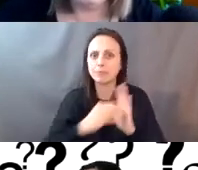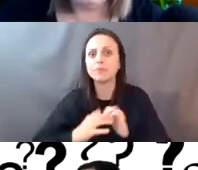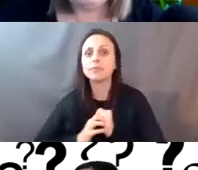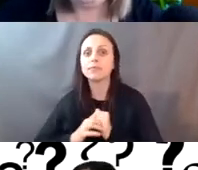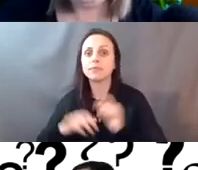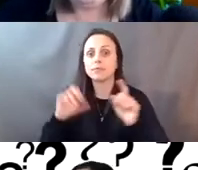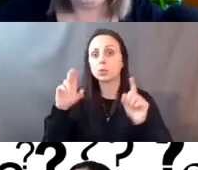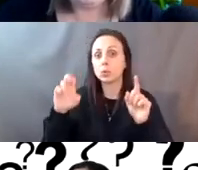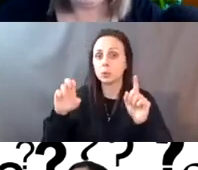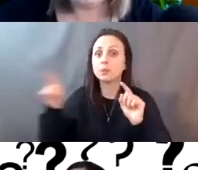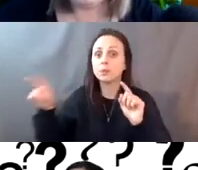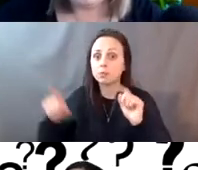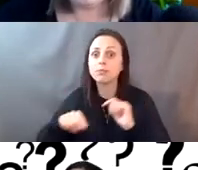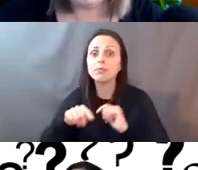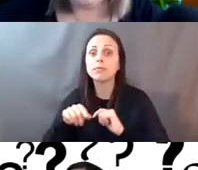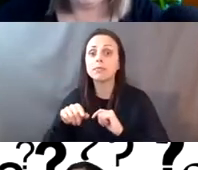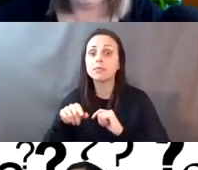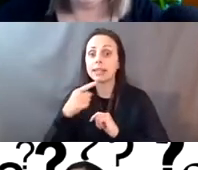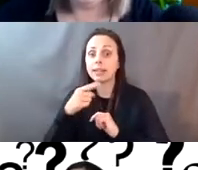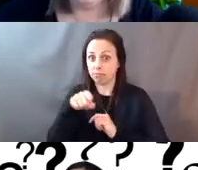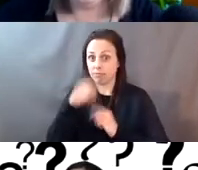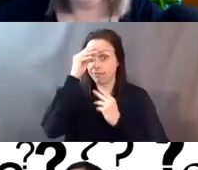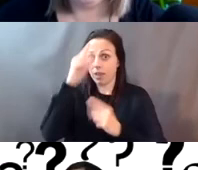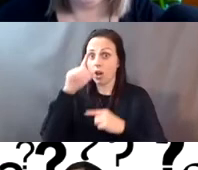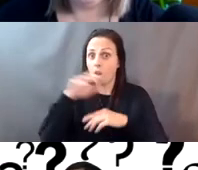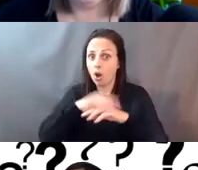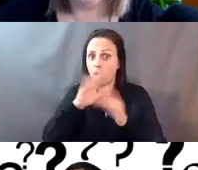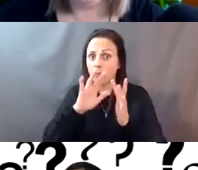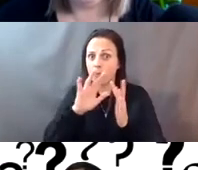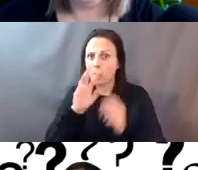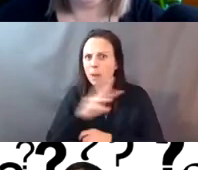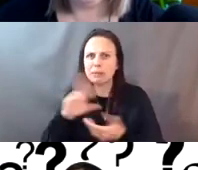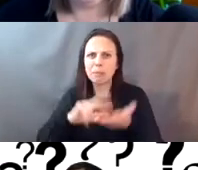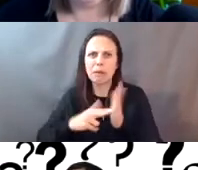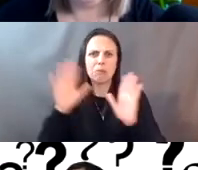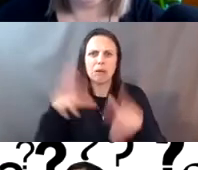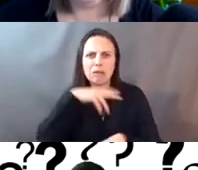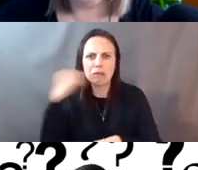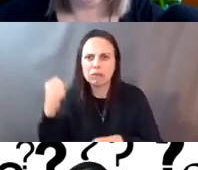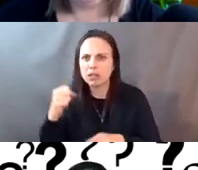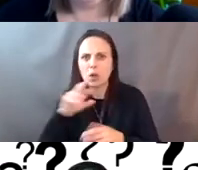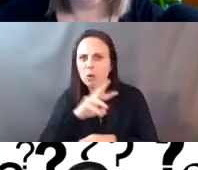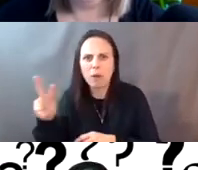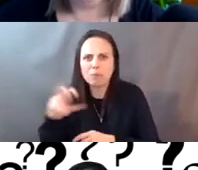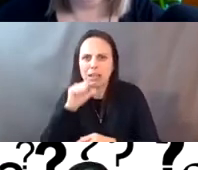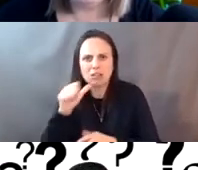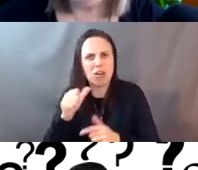Dorothy has a good question. Does information on websites ever get so stale that the website is no longer attracts